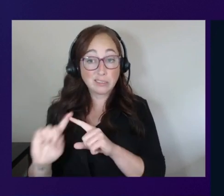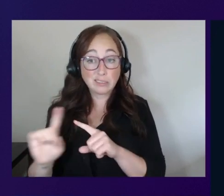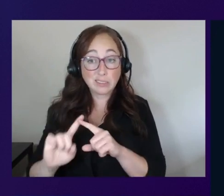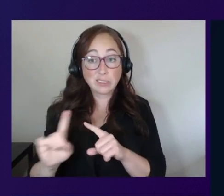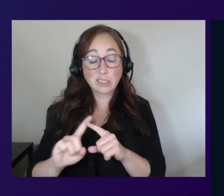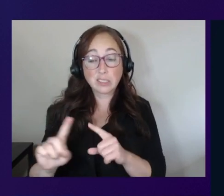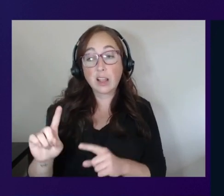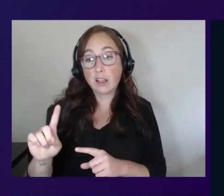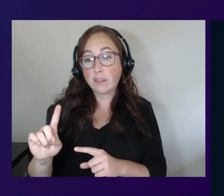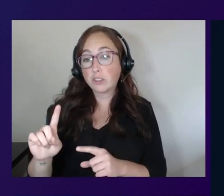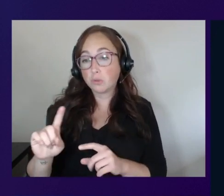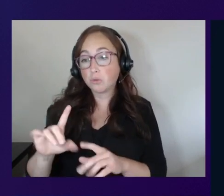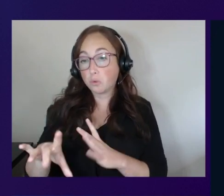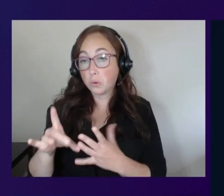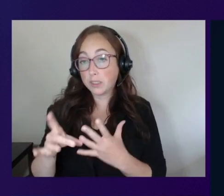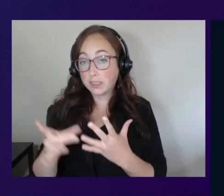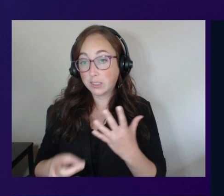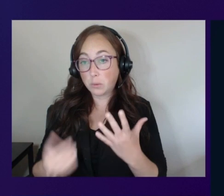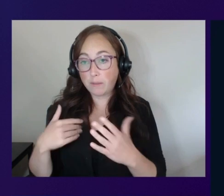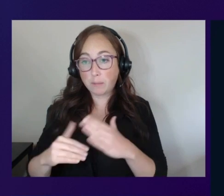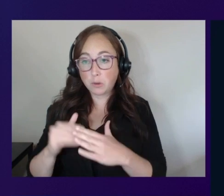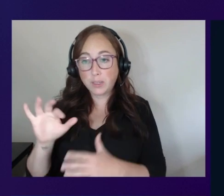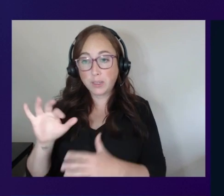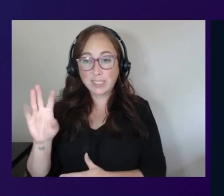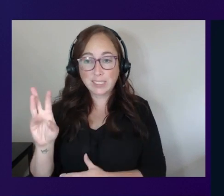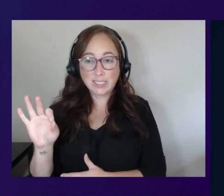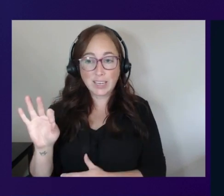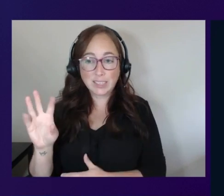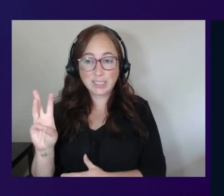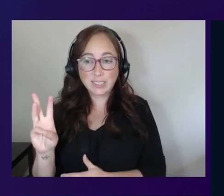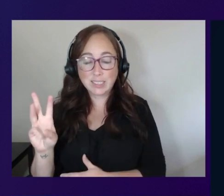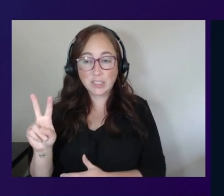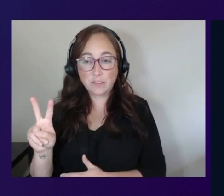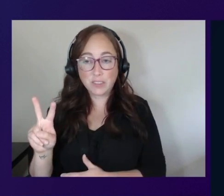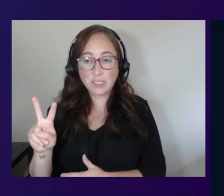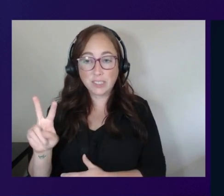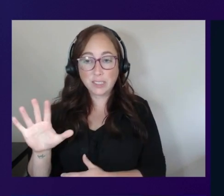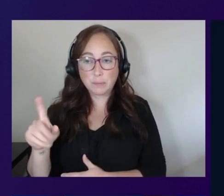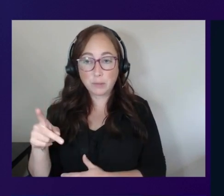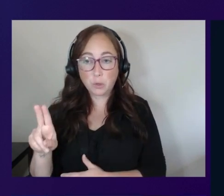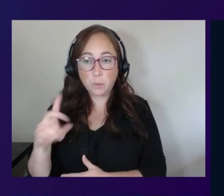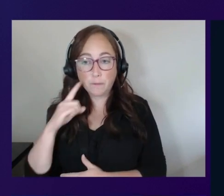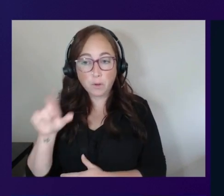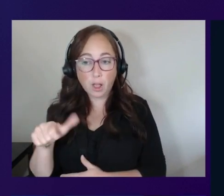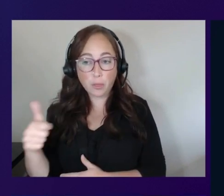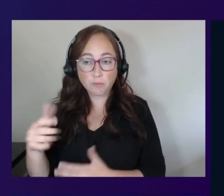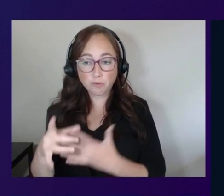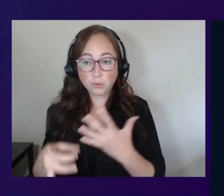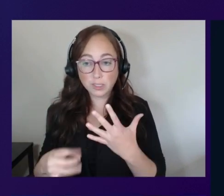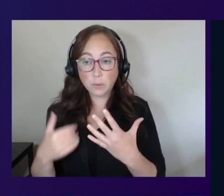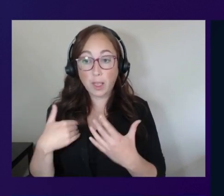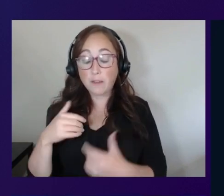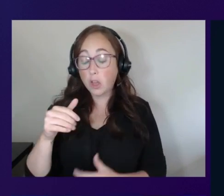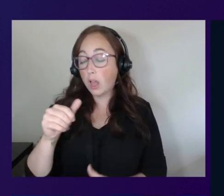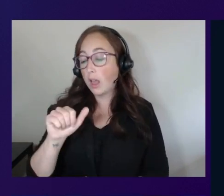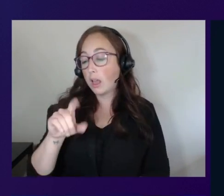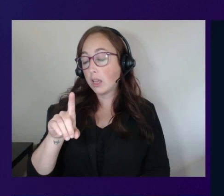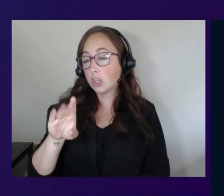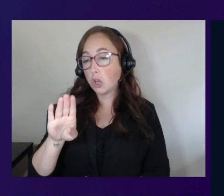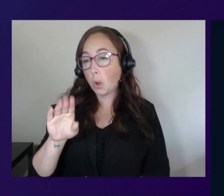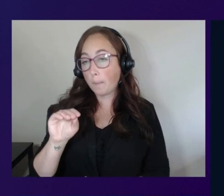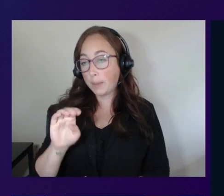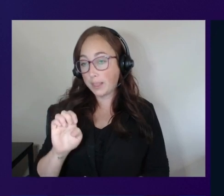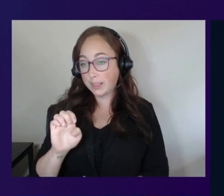look, and also for applications such as Adobe or AutoCAD or MATLAB,